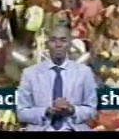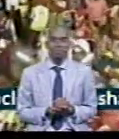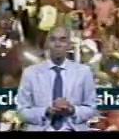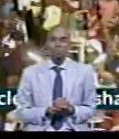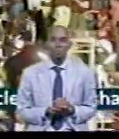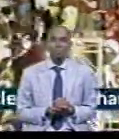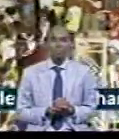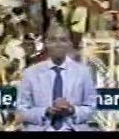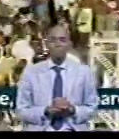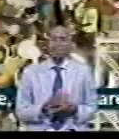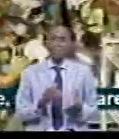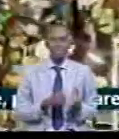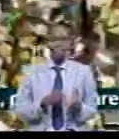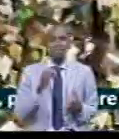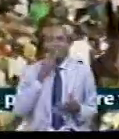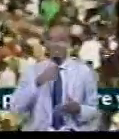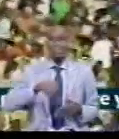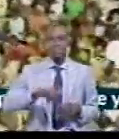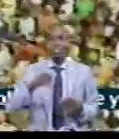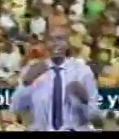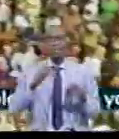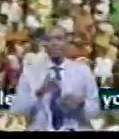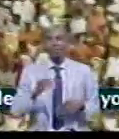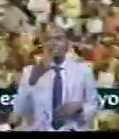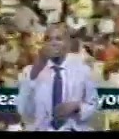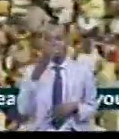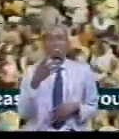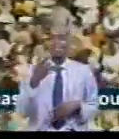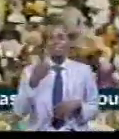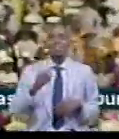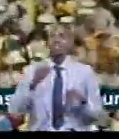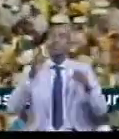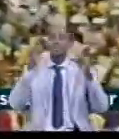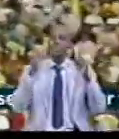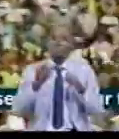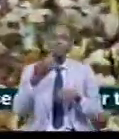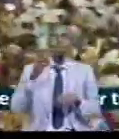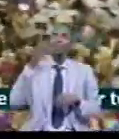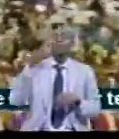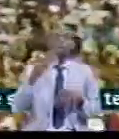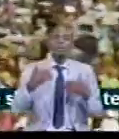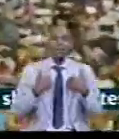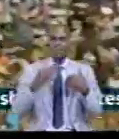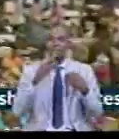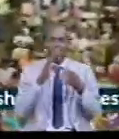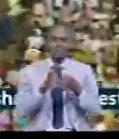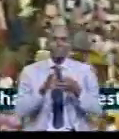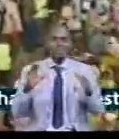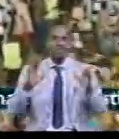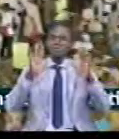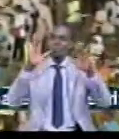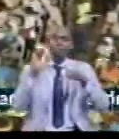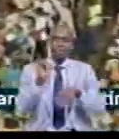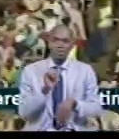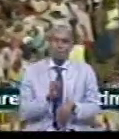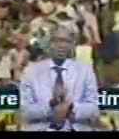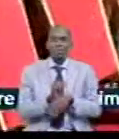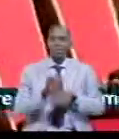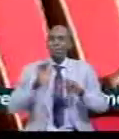It's happening. I said the power of God has been released. Miracles, signs and